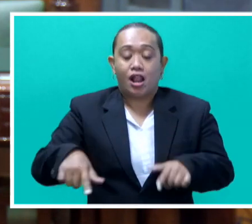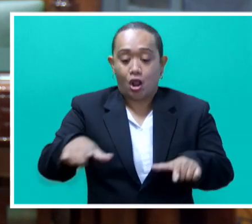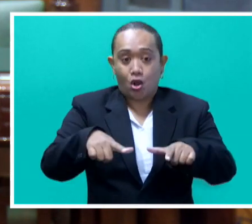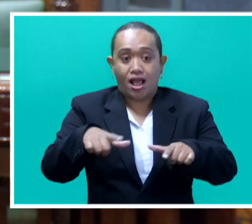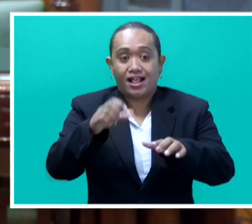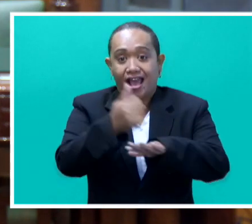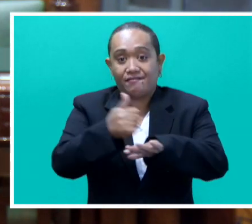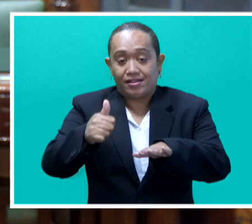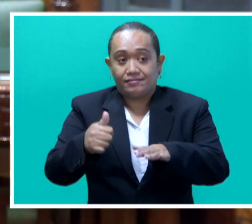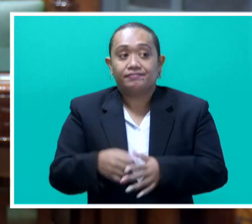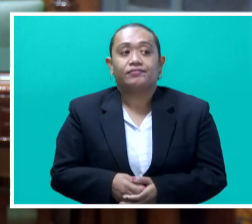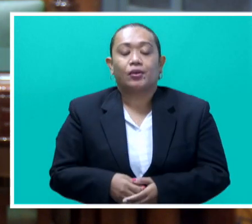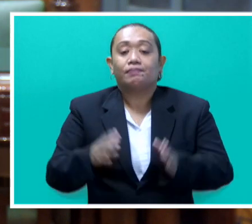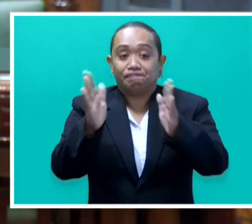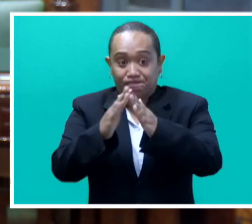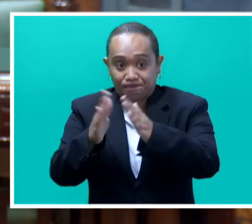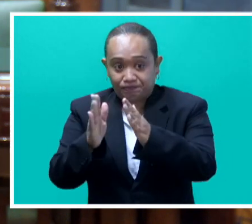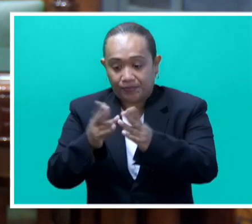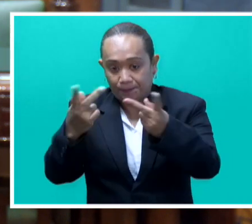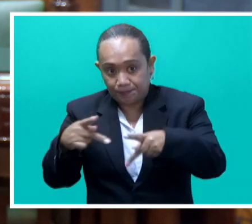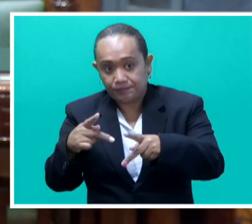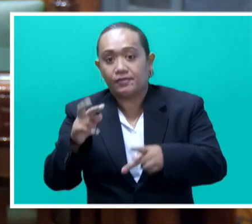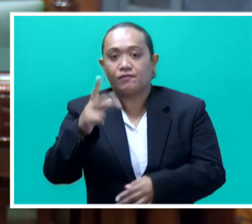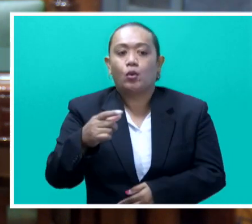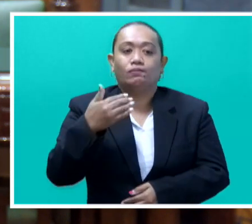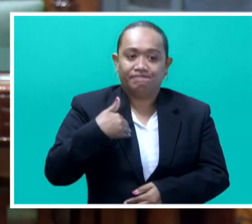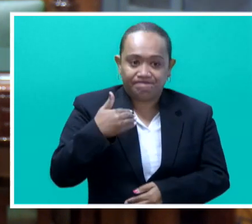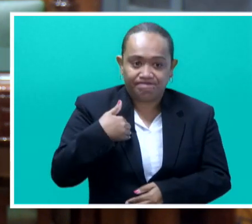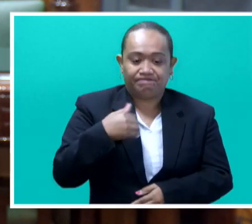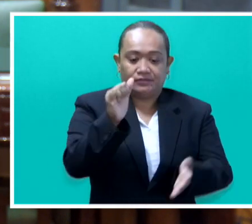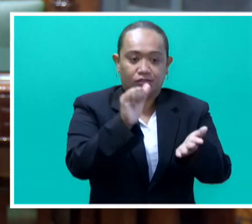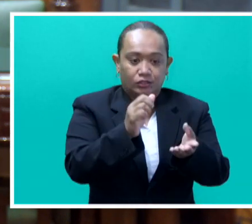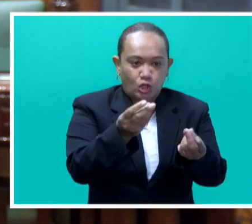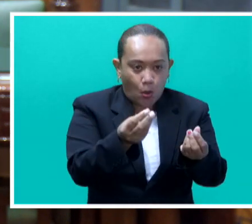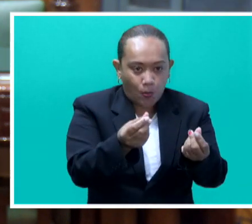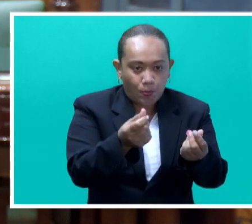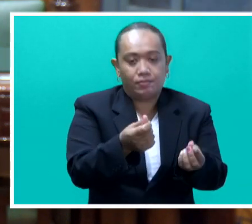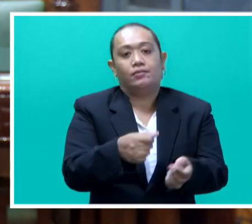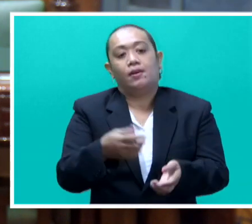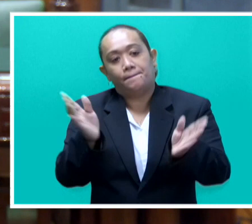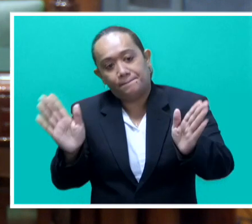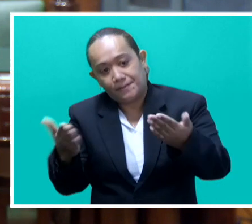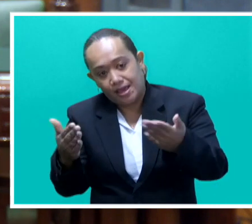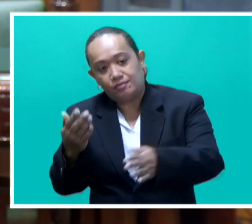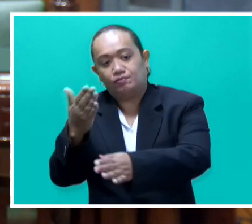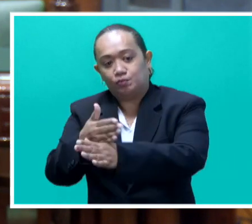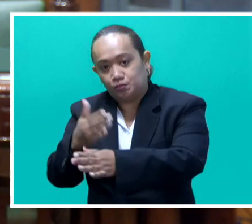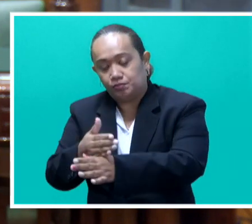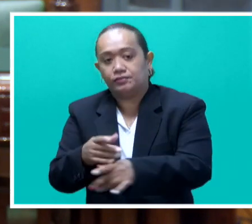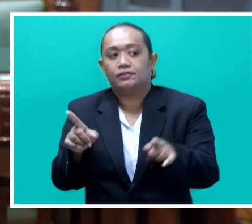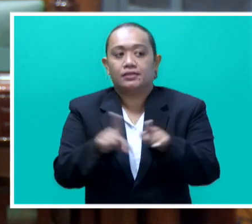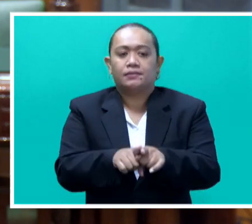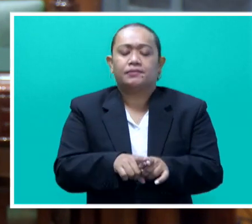we live, work, shop, and play. Without town planning laws and proper master plans and town planning